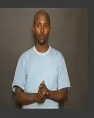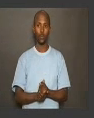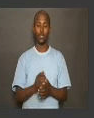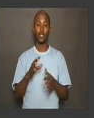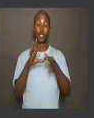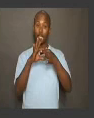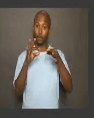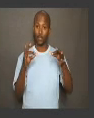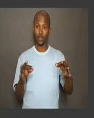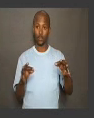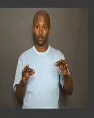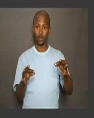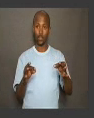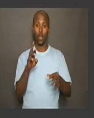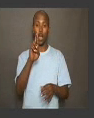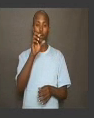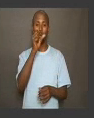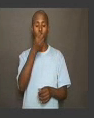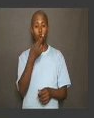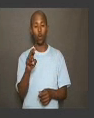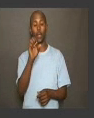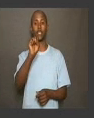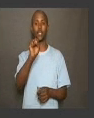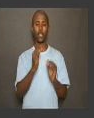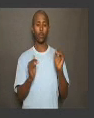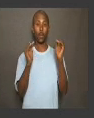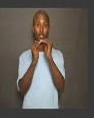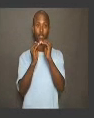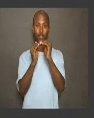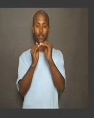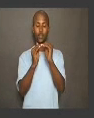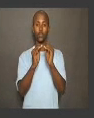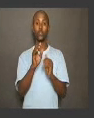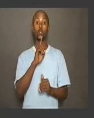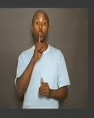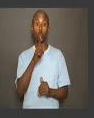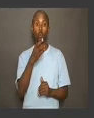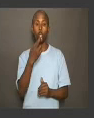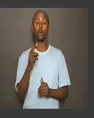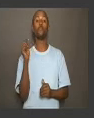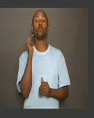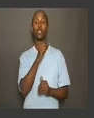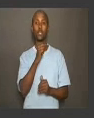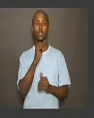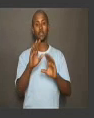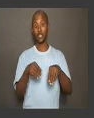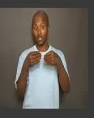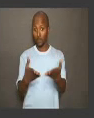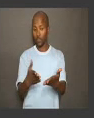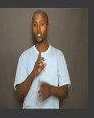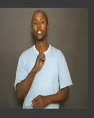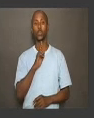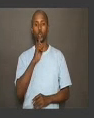The statement, R or S, is equivalent to saying true or false, which